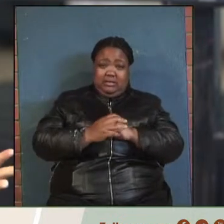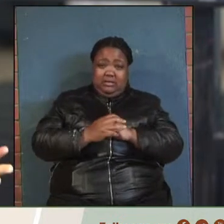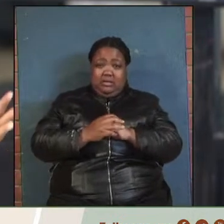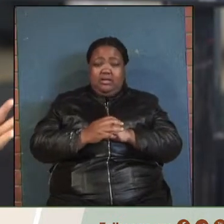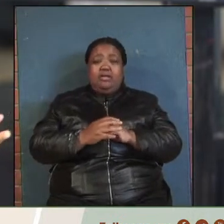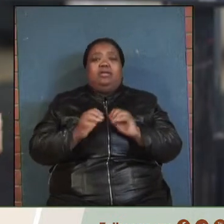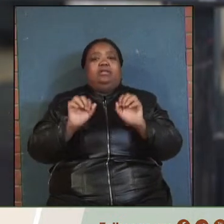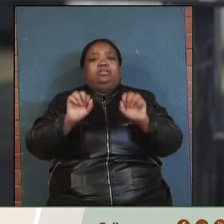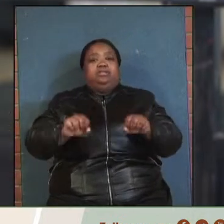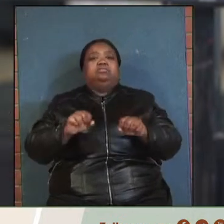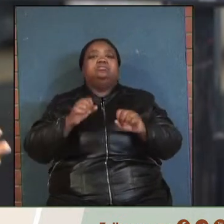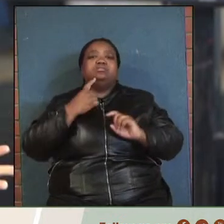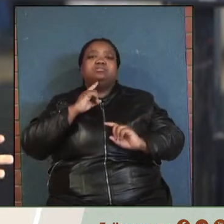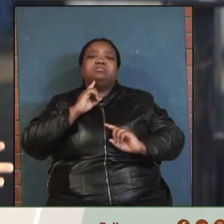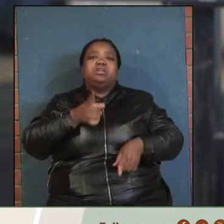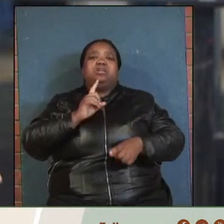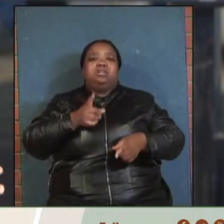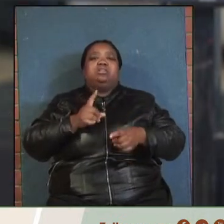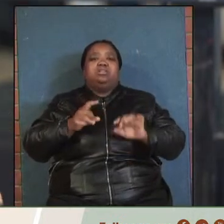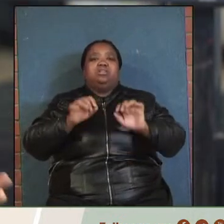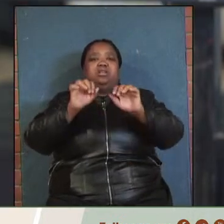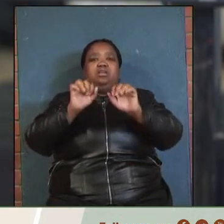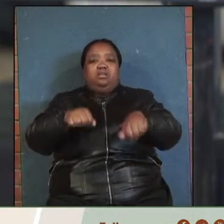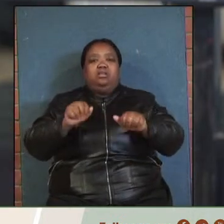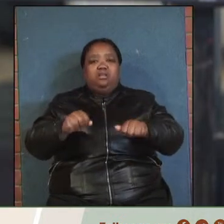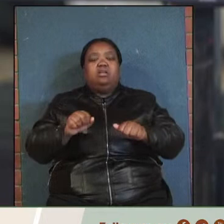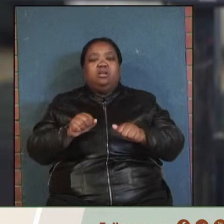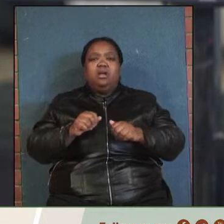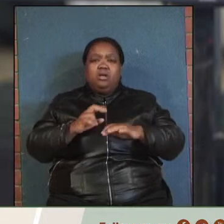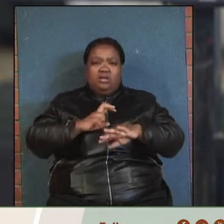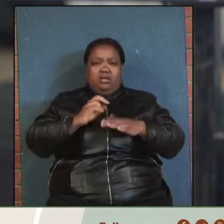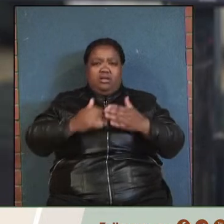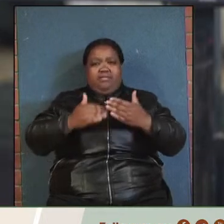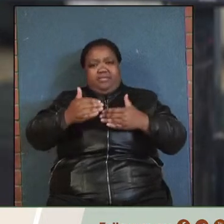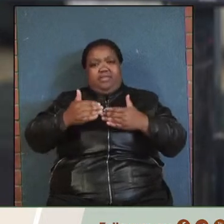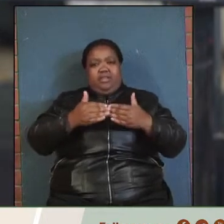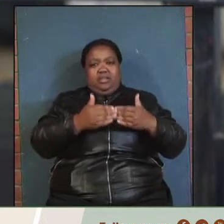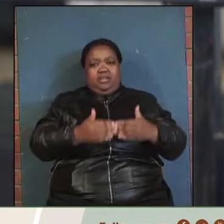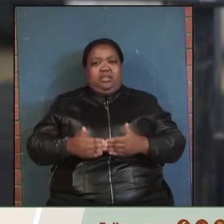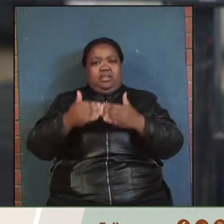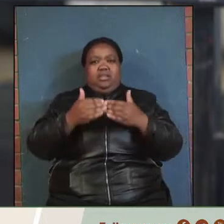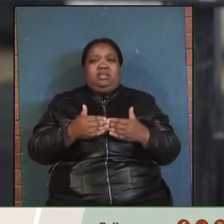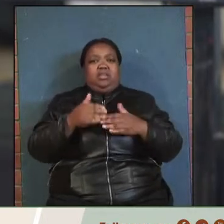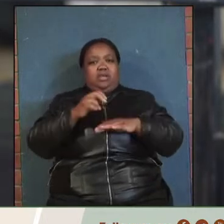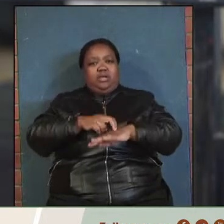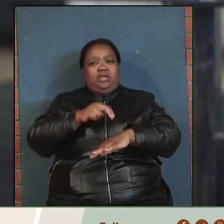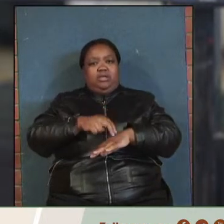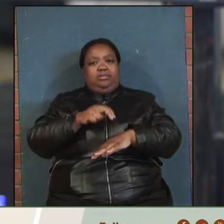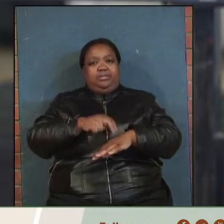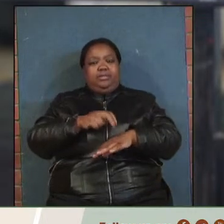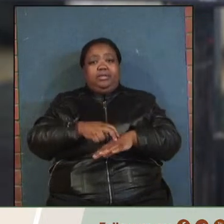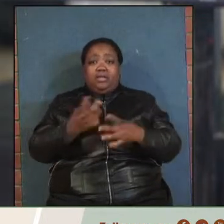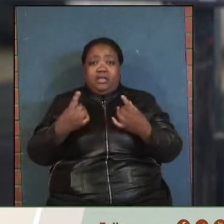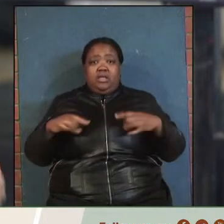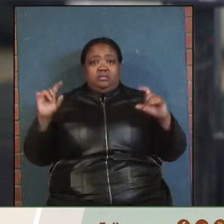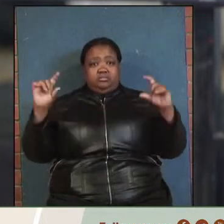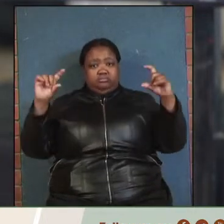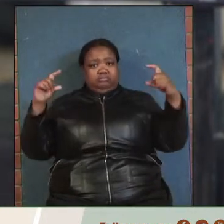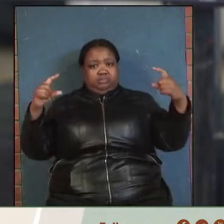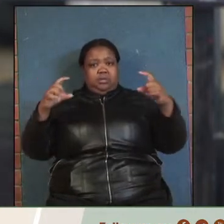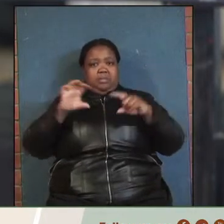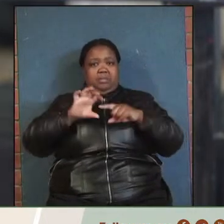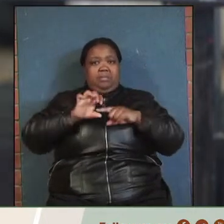answer is yes, of course, it is necessary. We as Commission have recognized that introducing